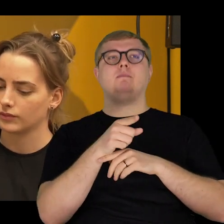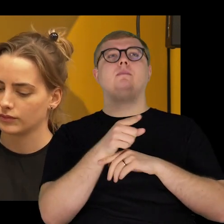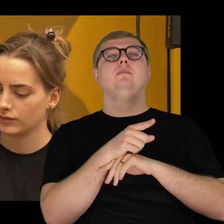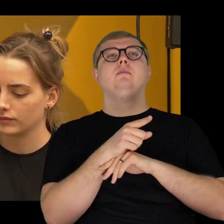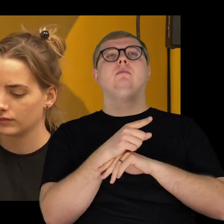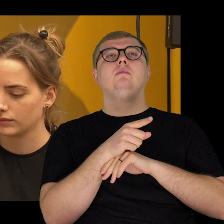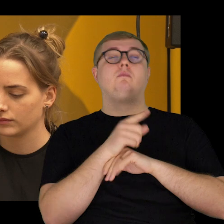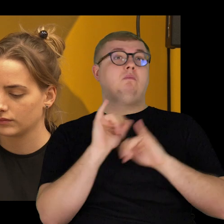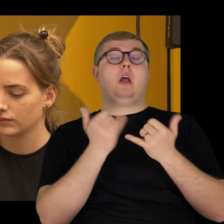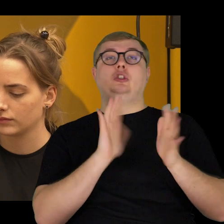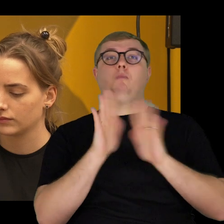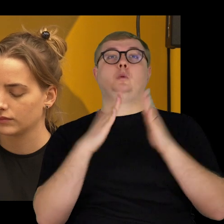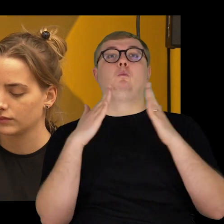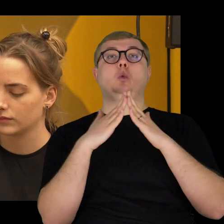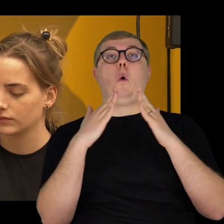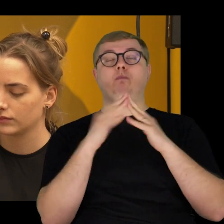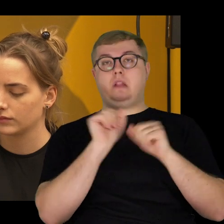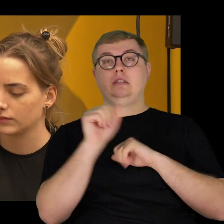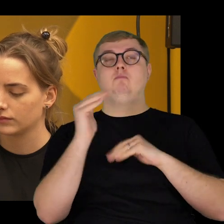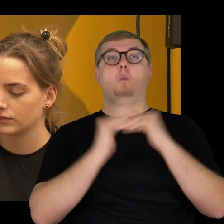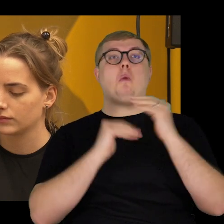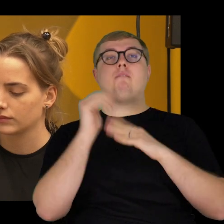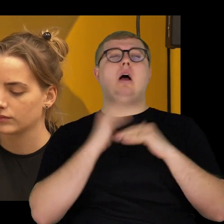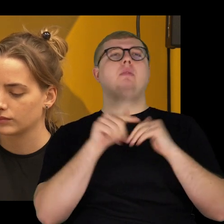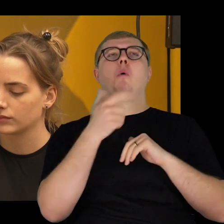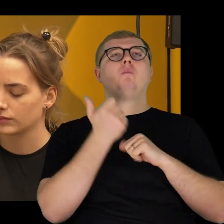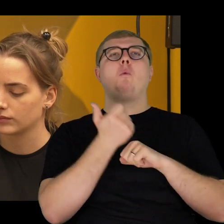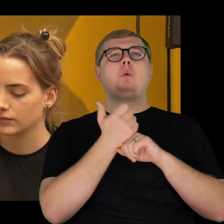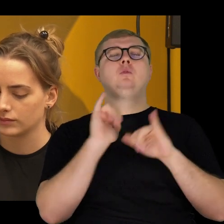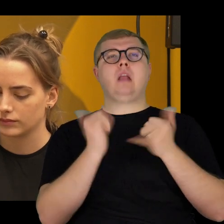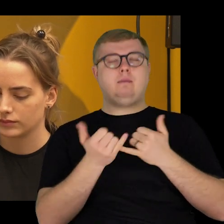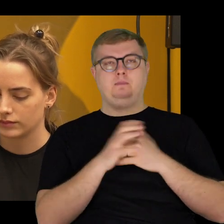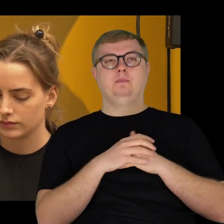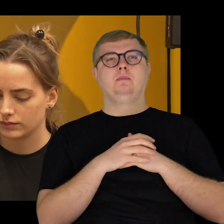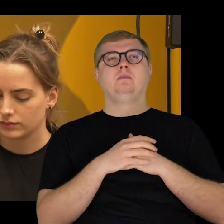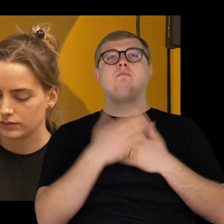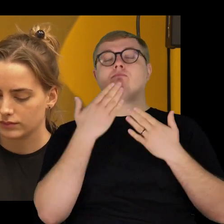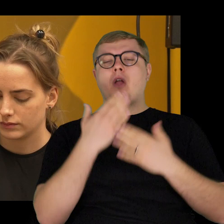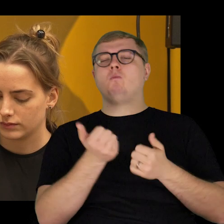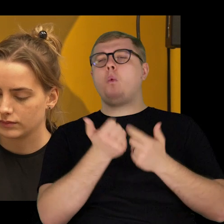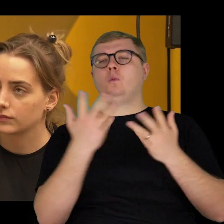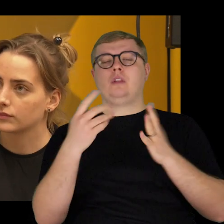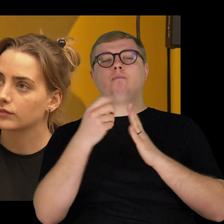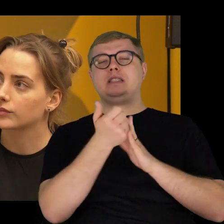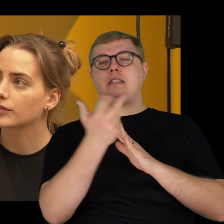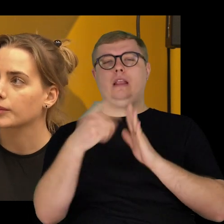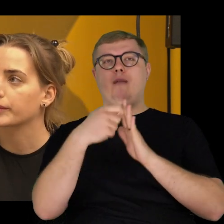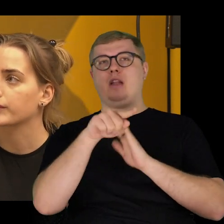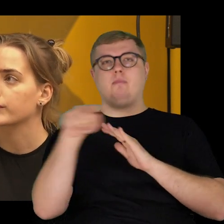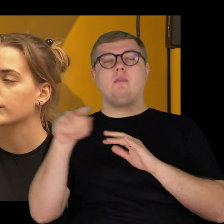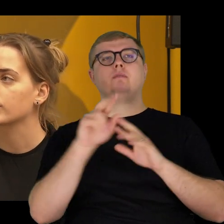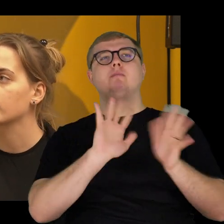somehow the home is constructed within different series. And